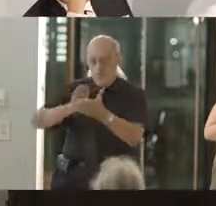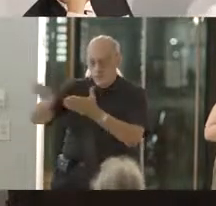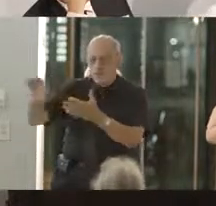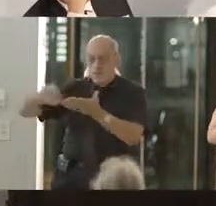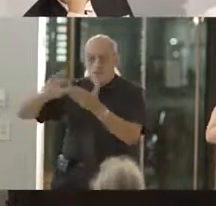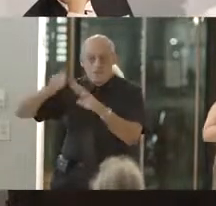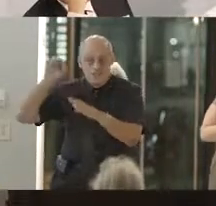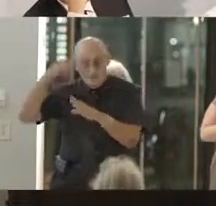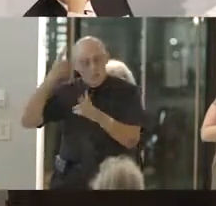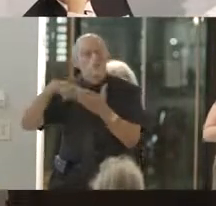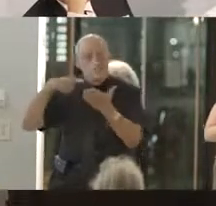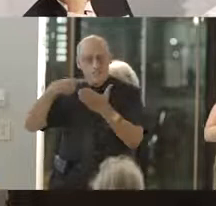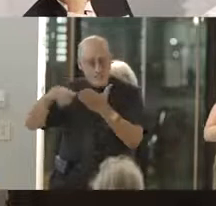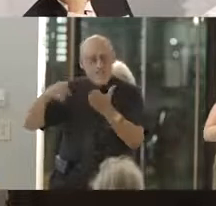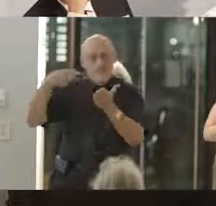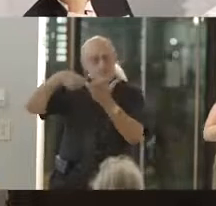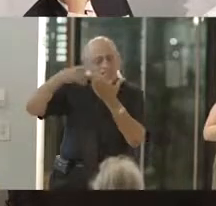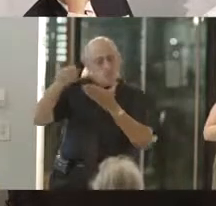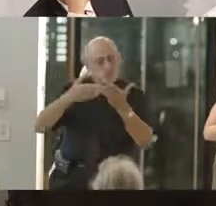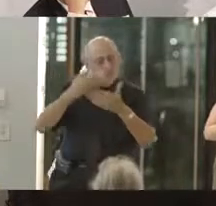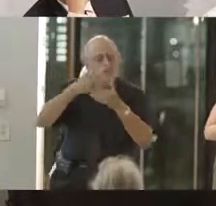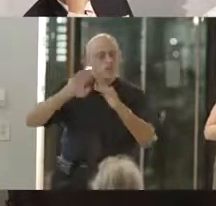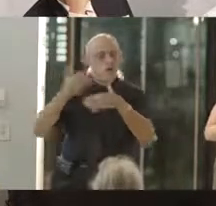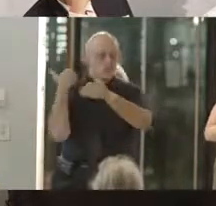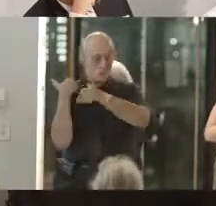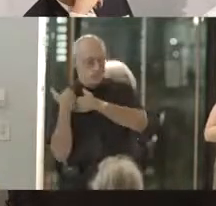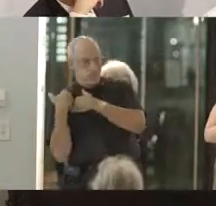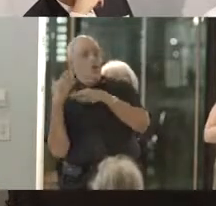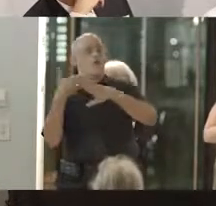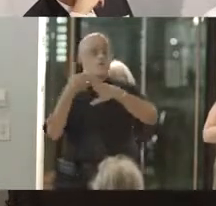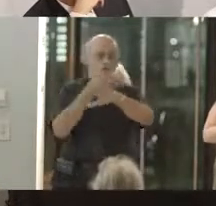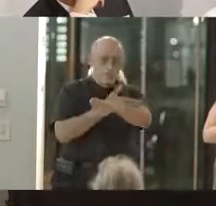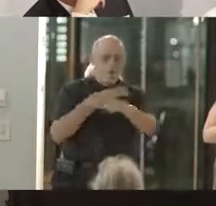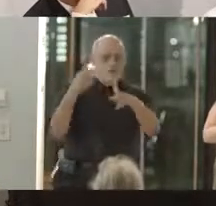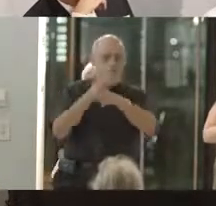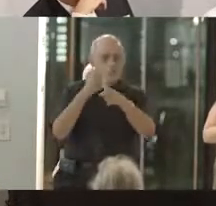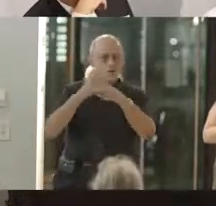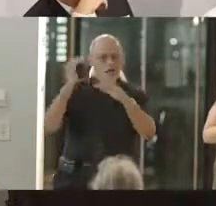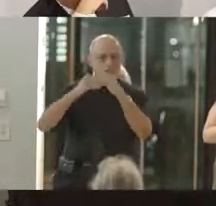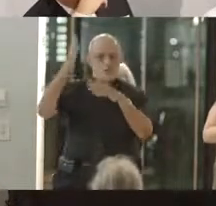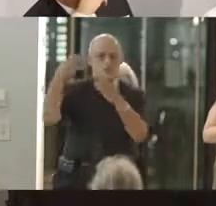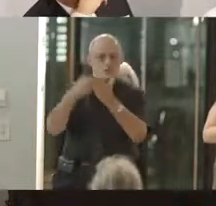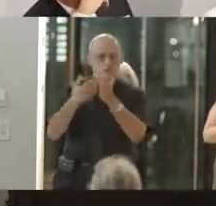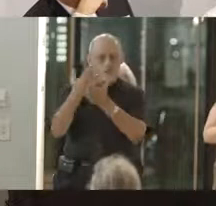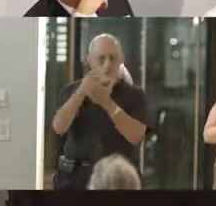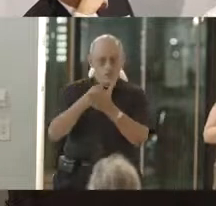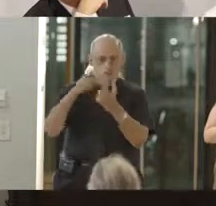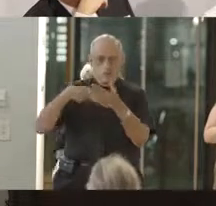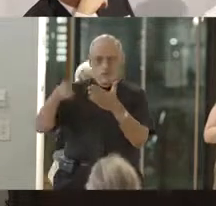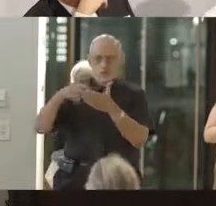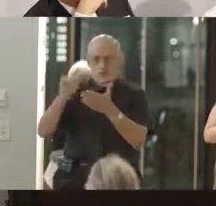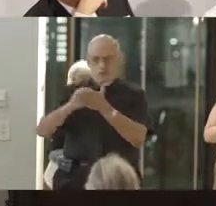And we pay the debt service as part of our obligations before calculating the excess revenue to the